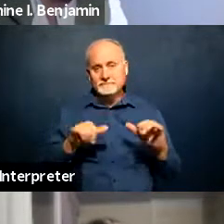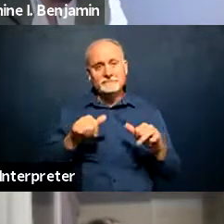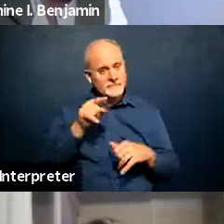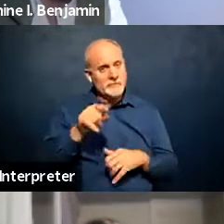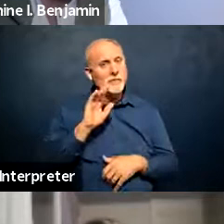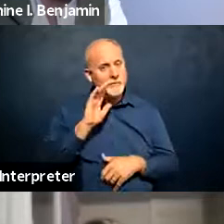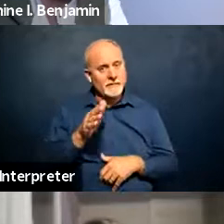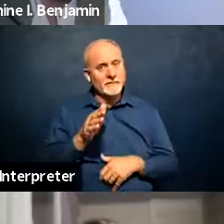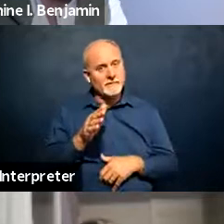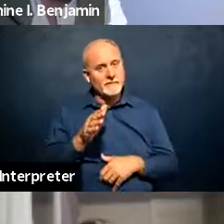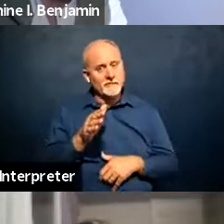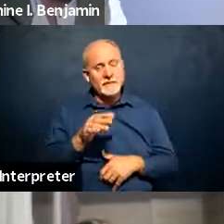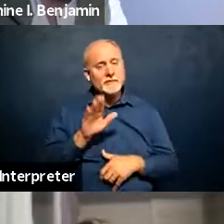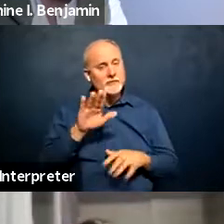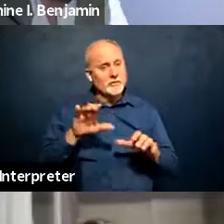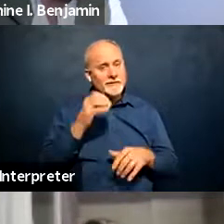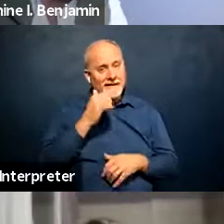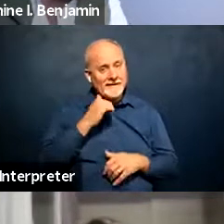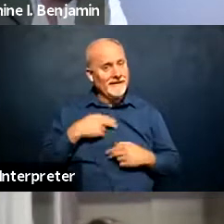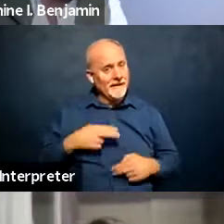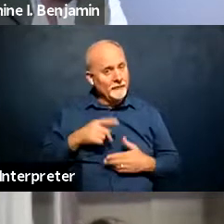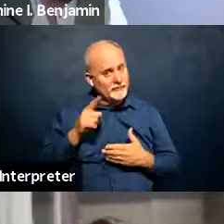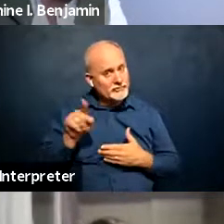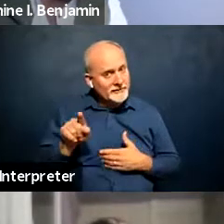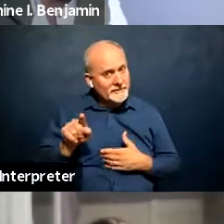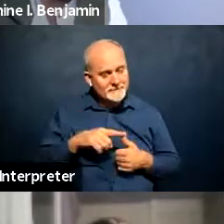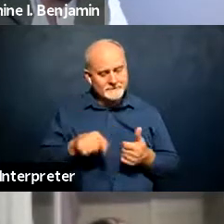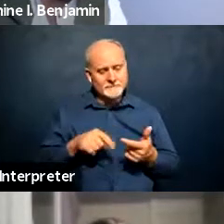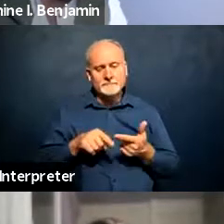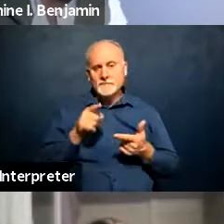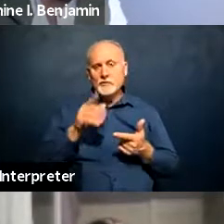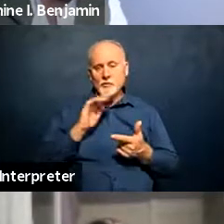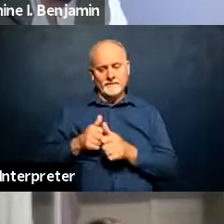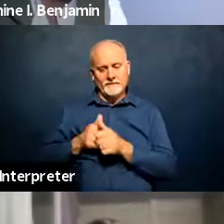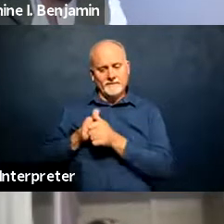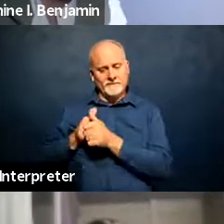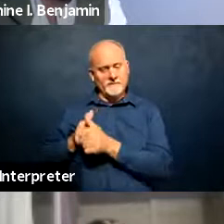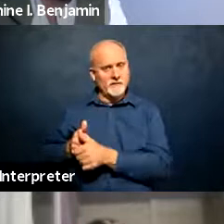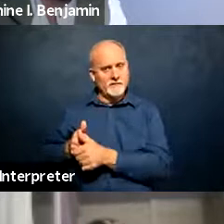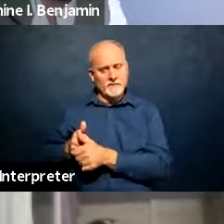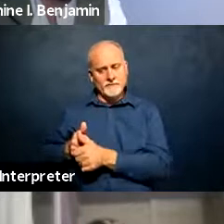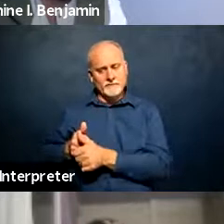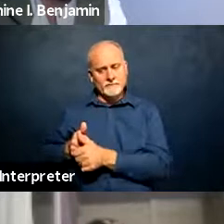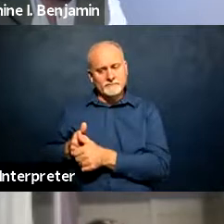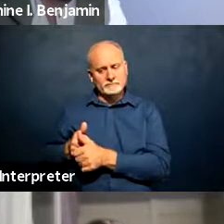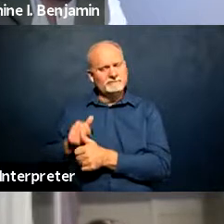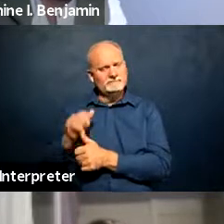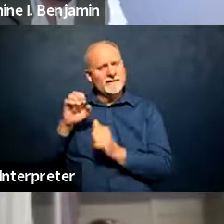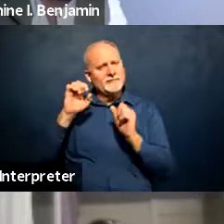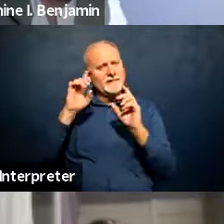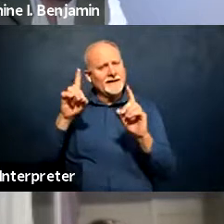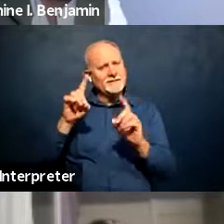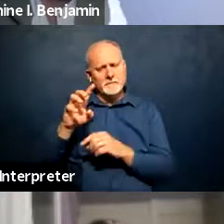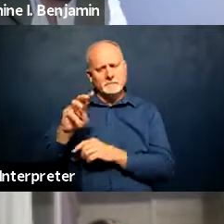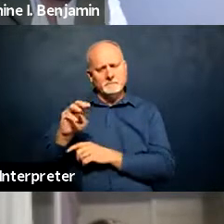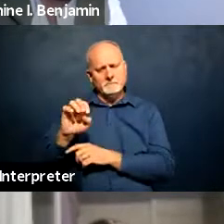will do your daily health check, that you will be in compliance in terms of doing your educational